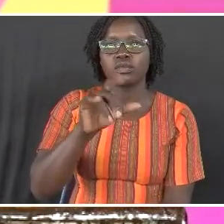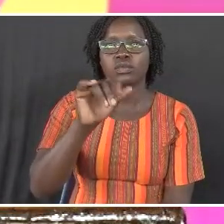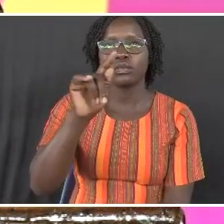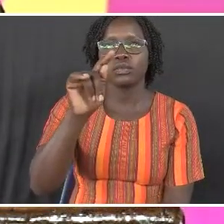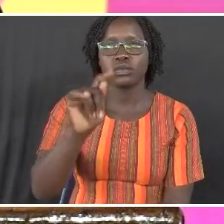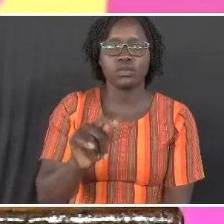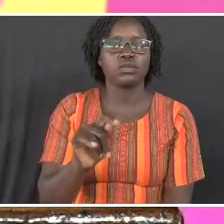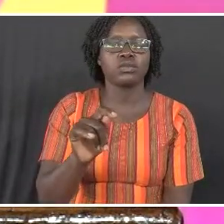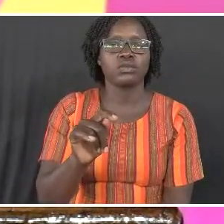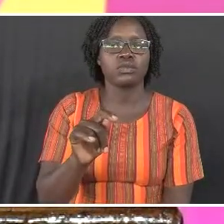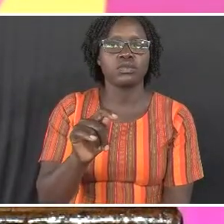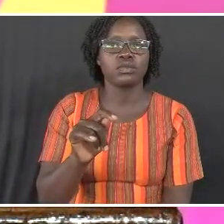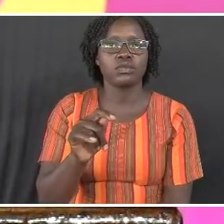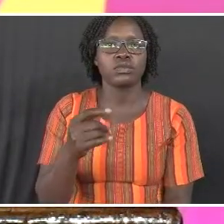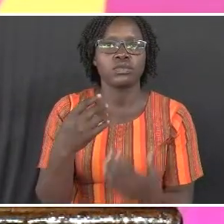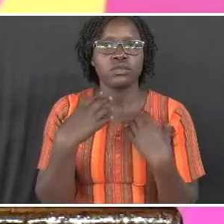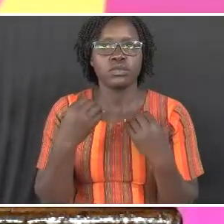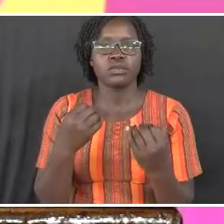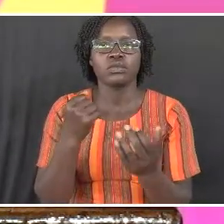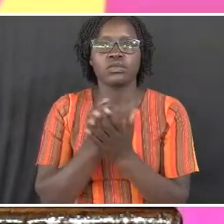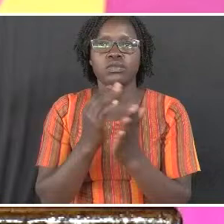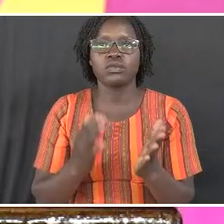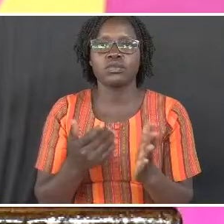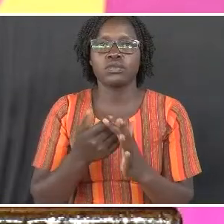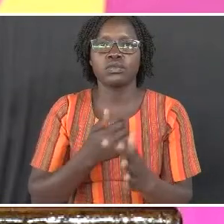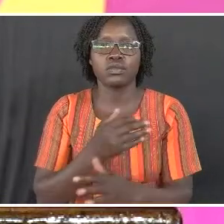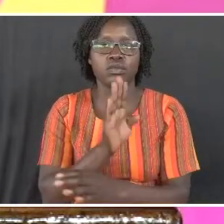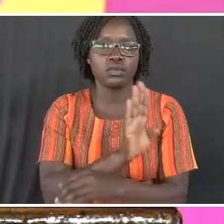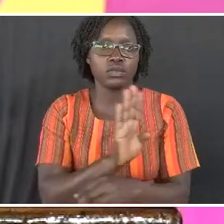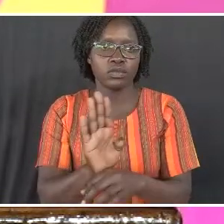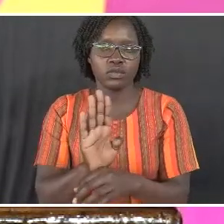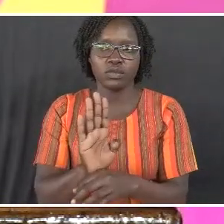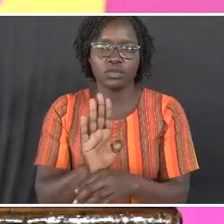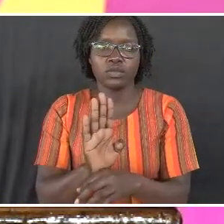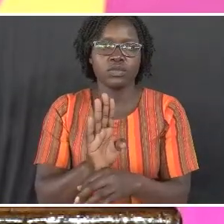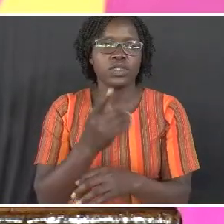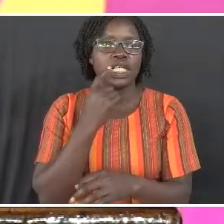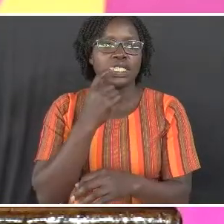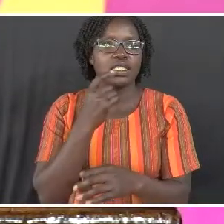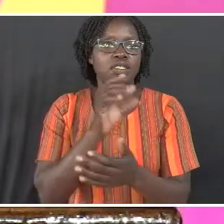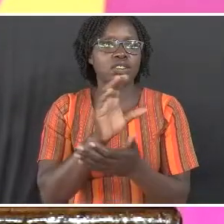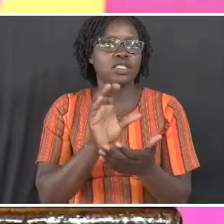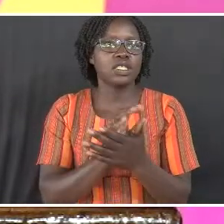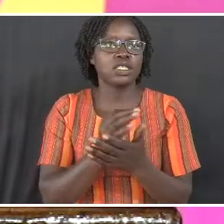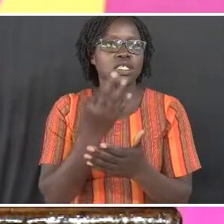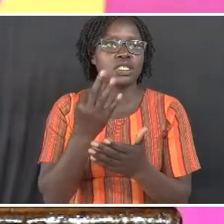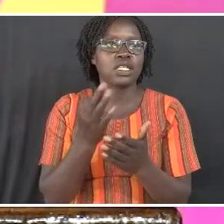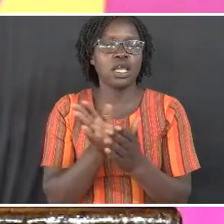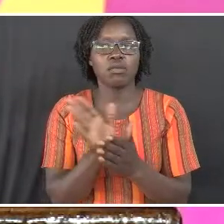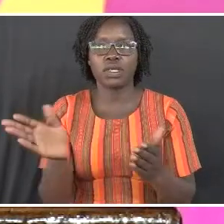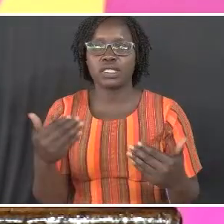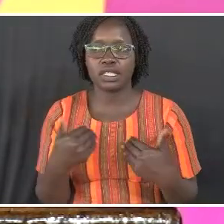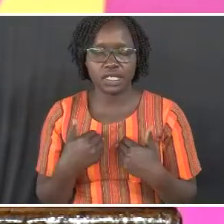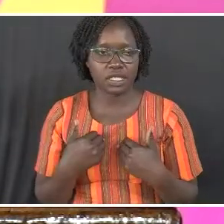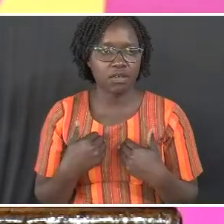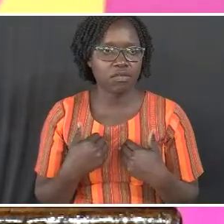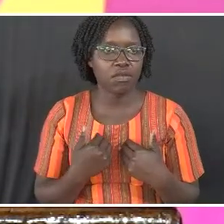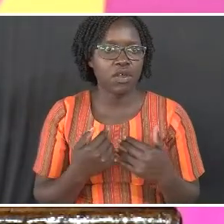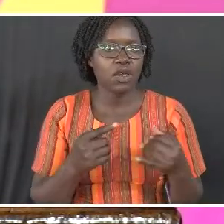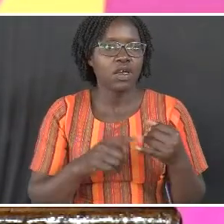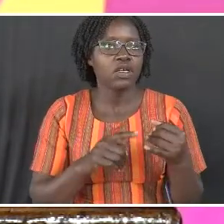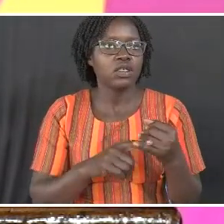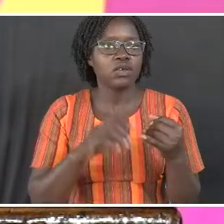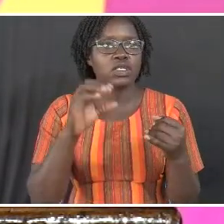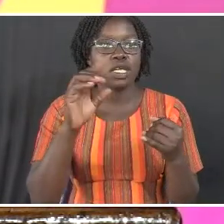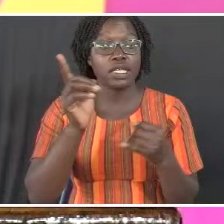health officer from Buruburu Dental Center. We have 3 major branches, one in